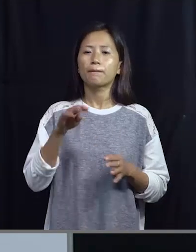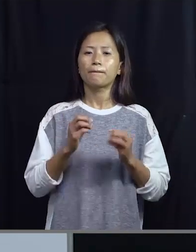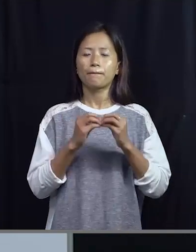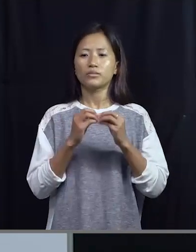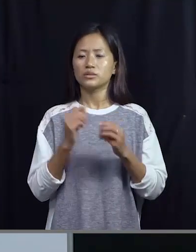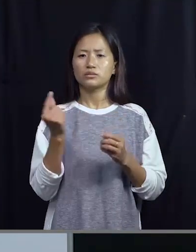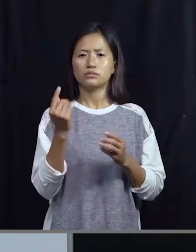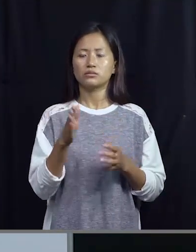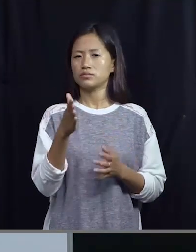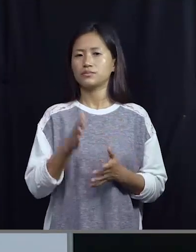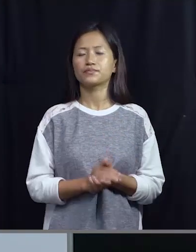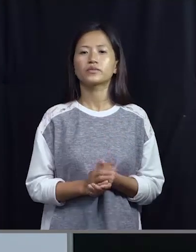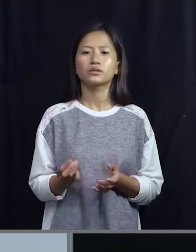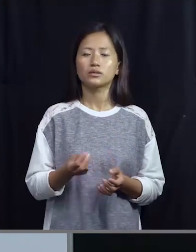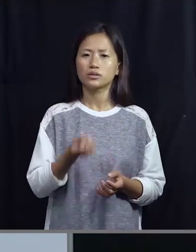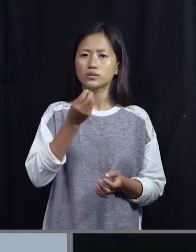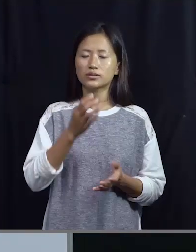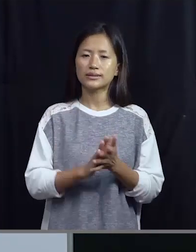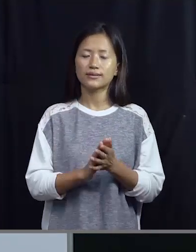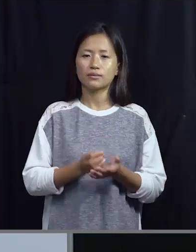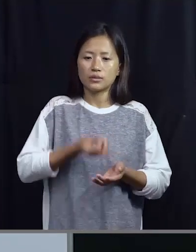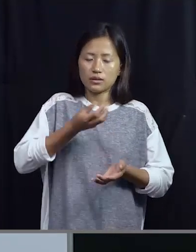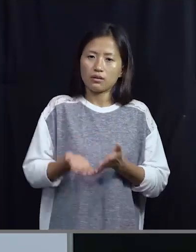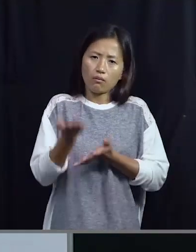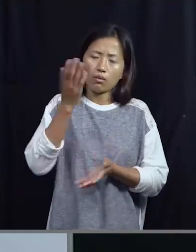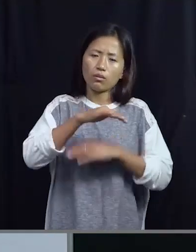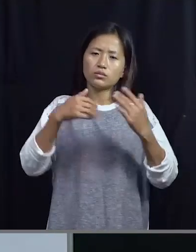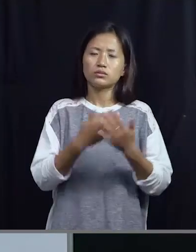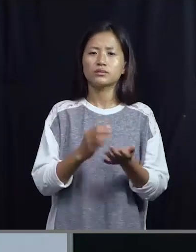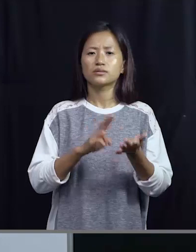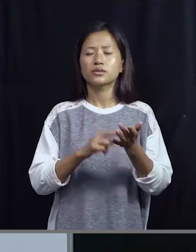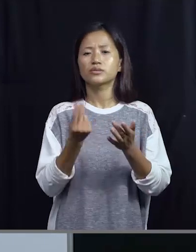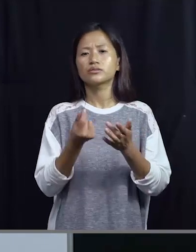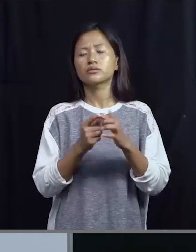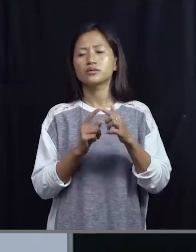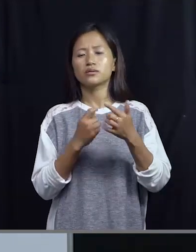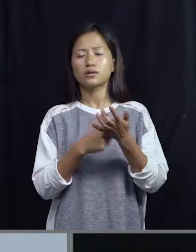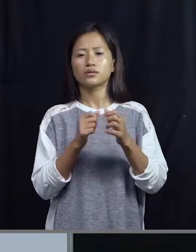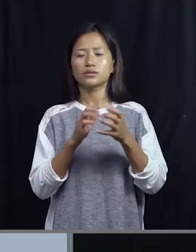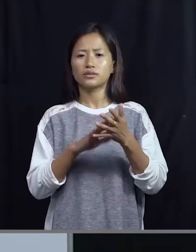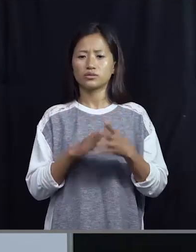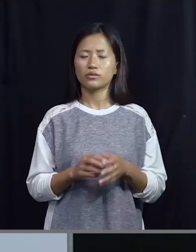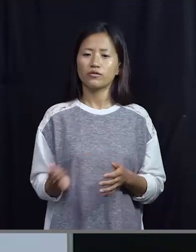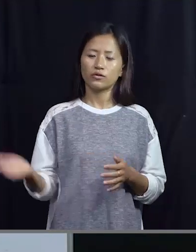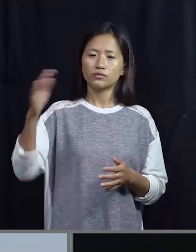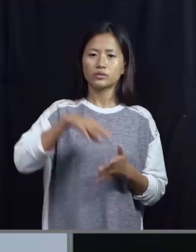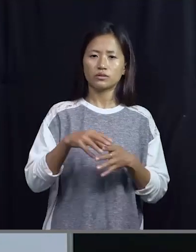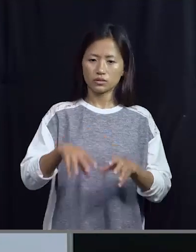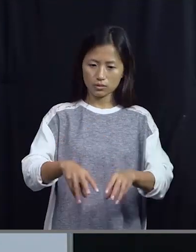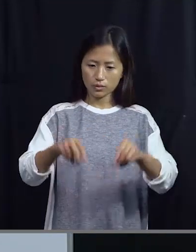for us because they eat up all the nutrients of nutrients from the soil that is to